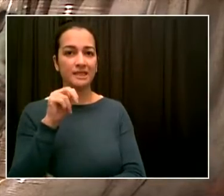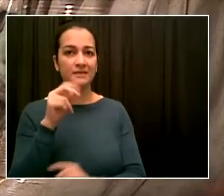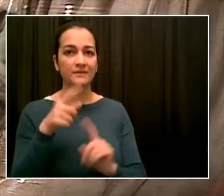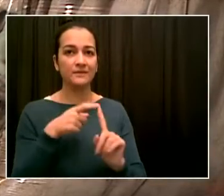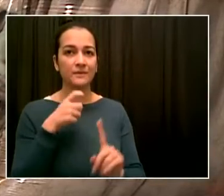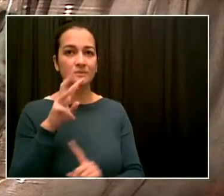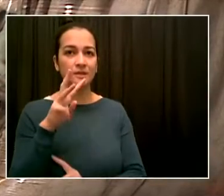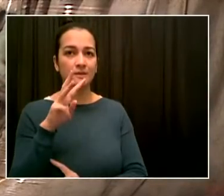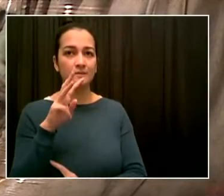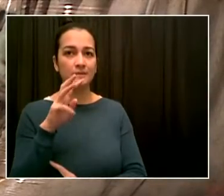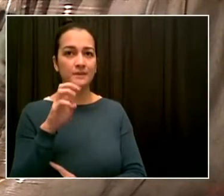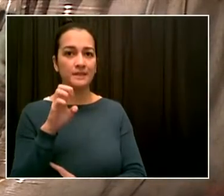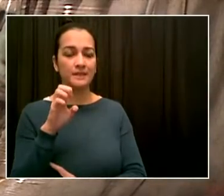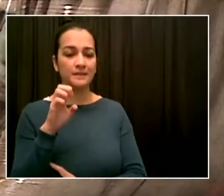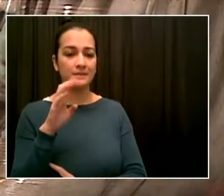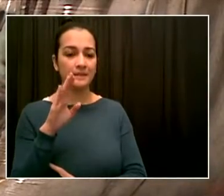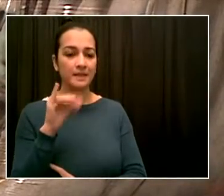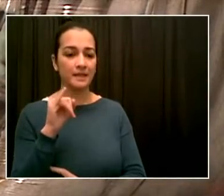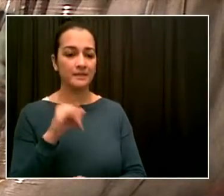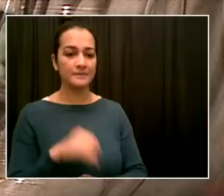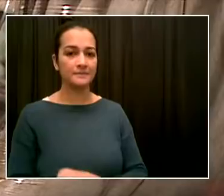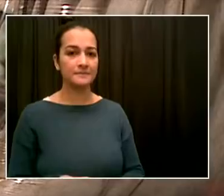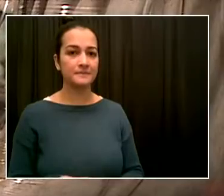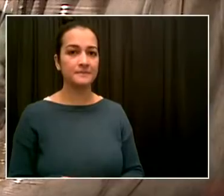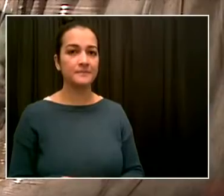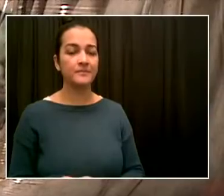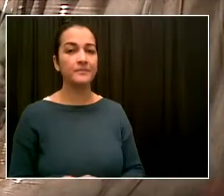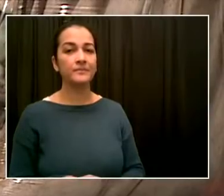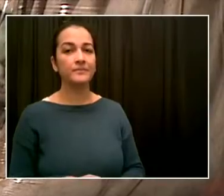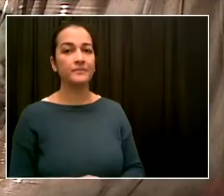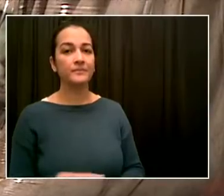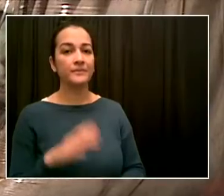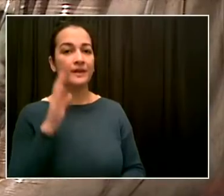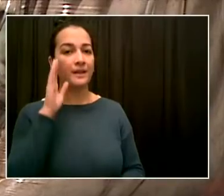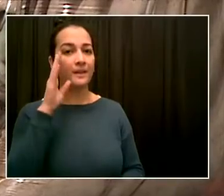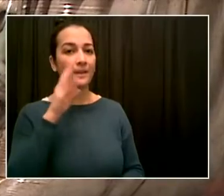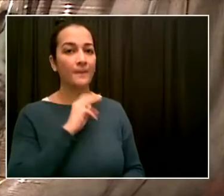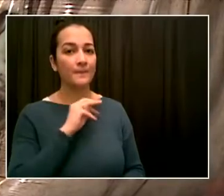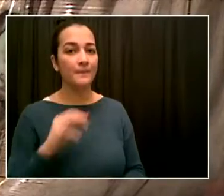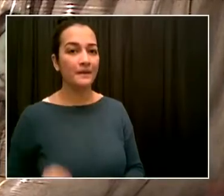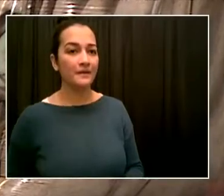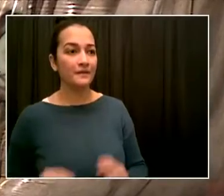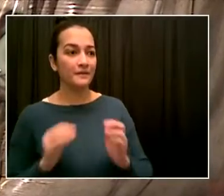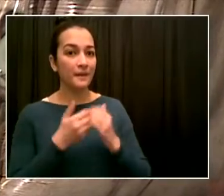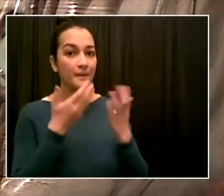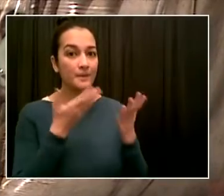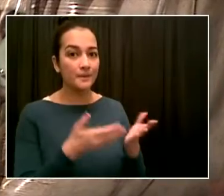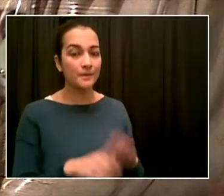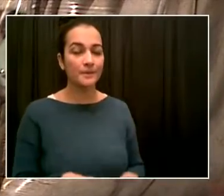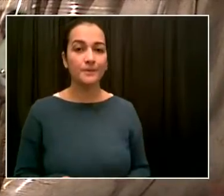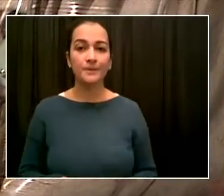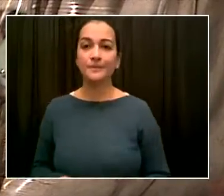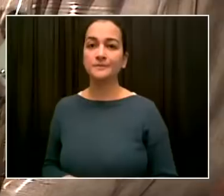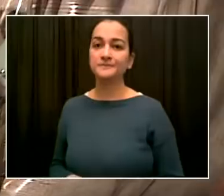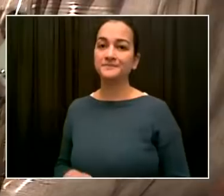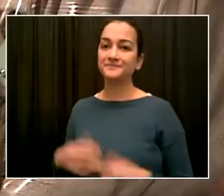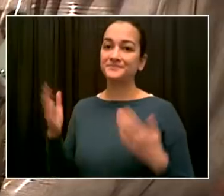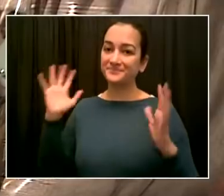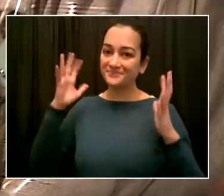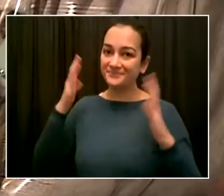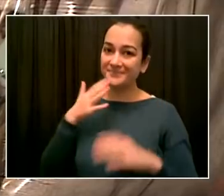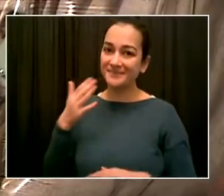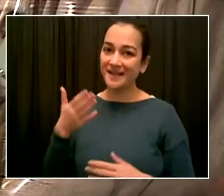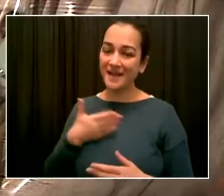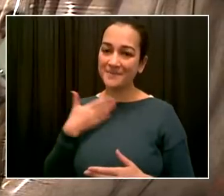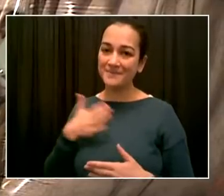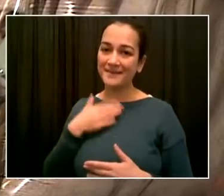doing? Hey, Jillian, happy Thanksgiving. You too, you too. This is my favorite holiday, so it's always